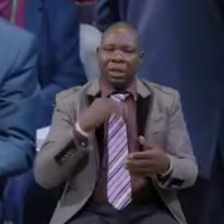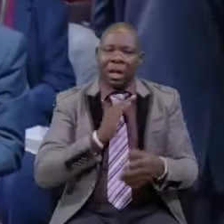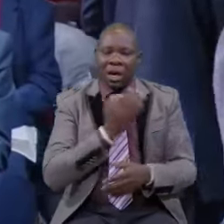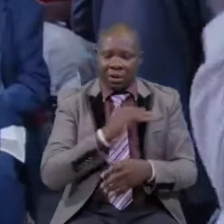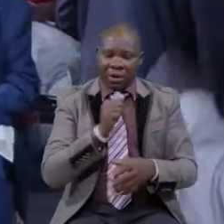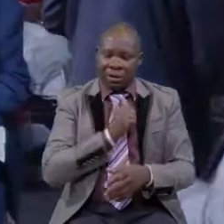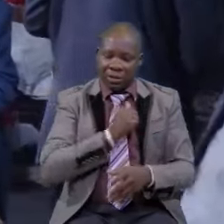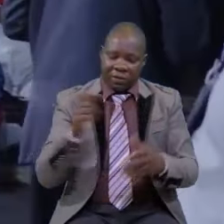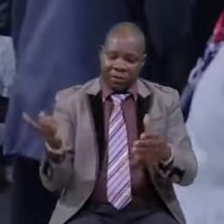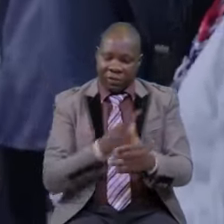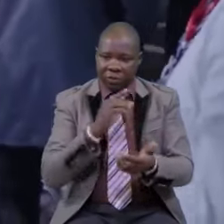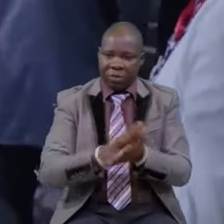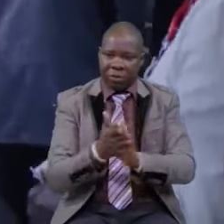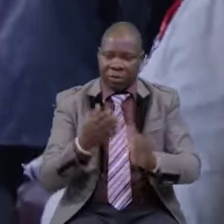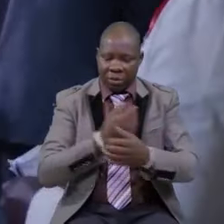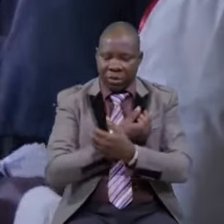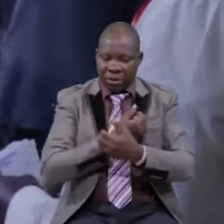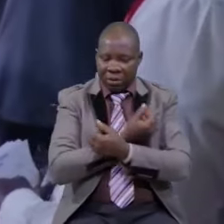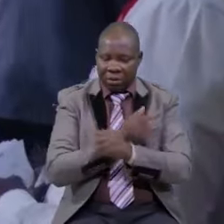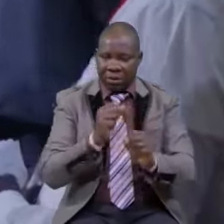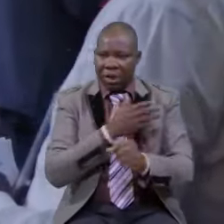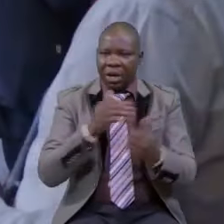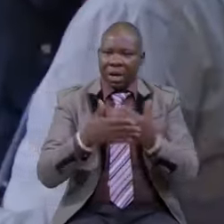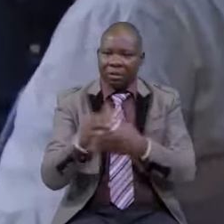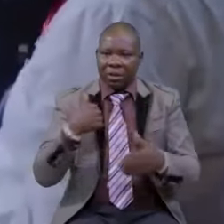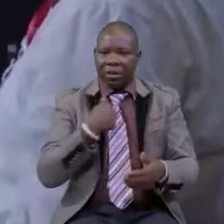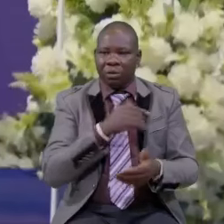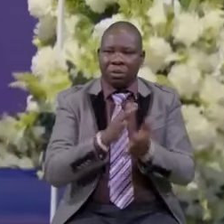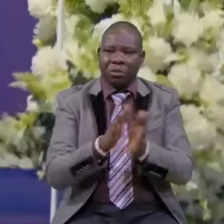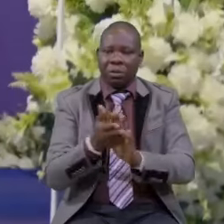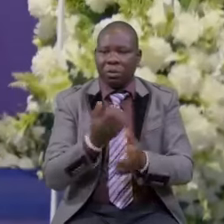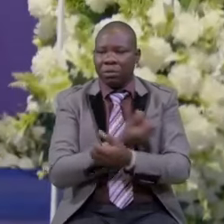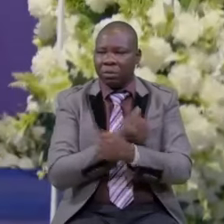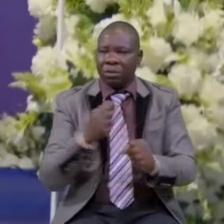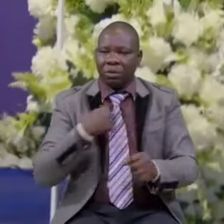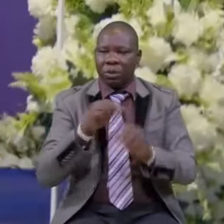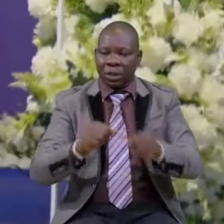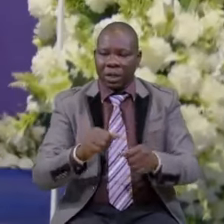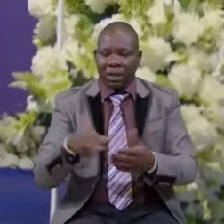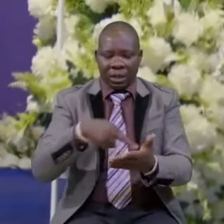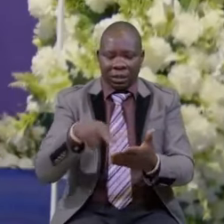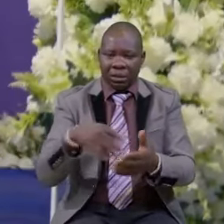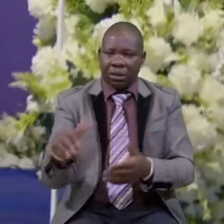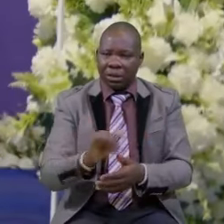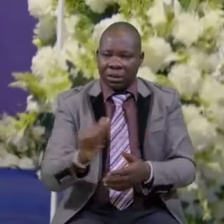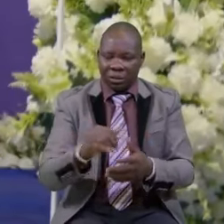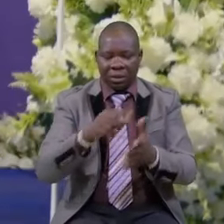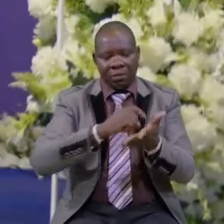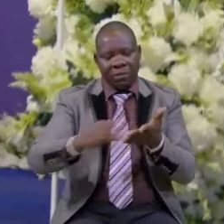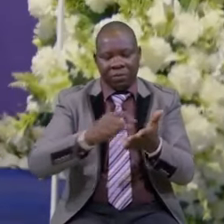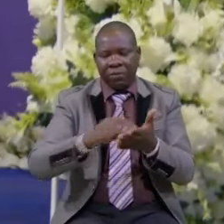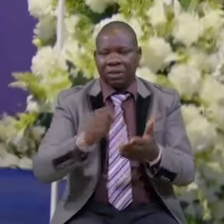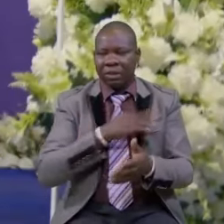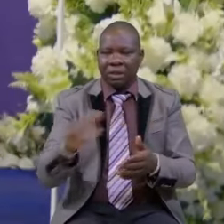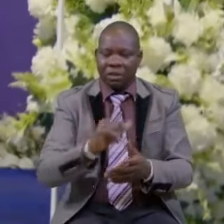get saved, and then after we're saved, we can quote the same verses and the same word